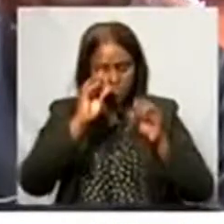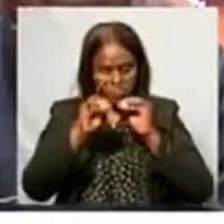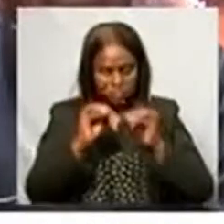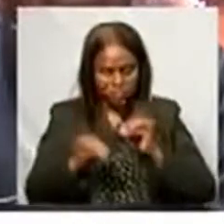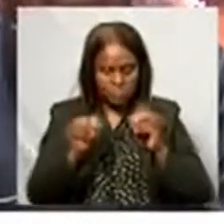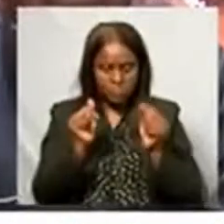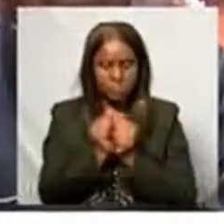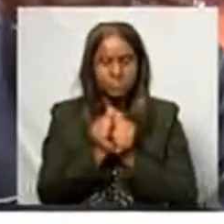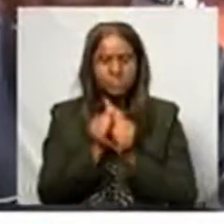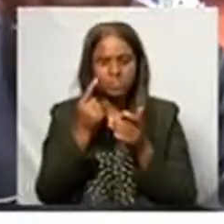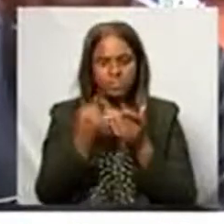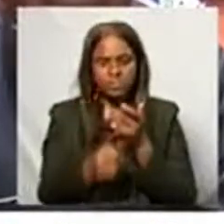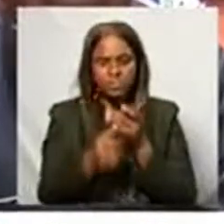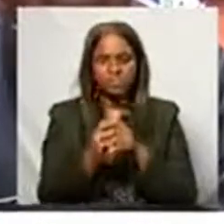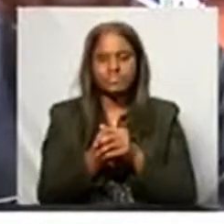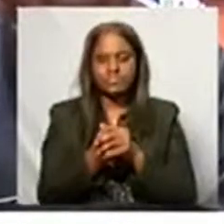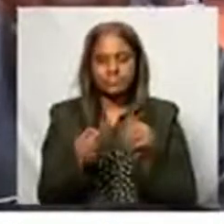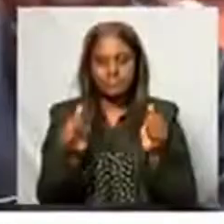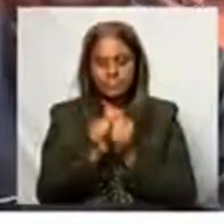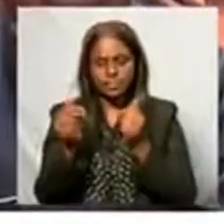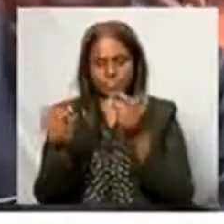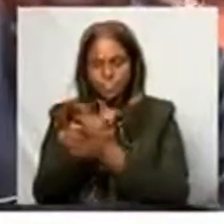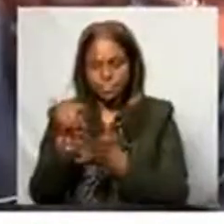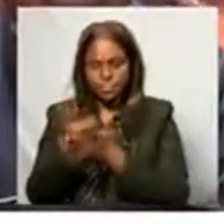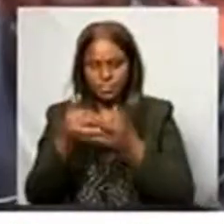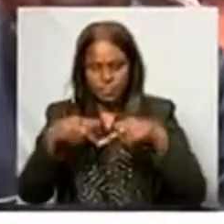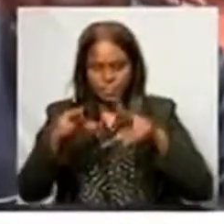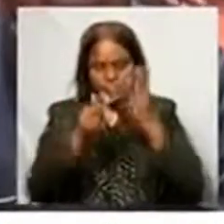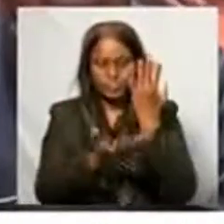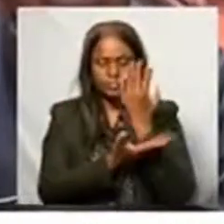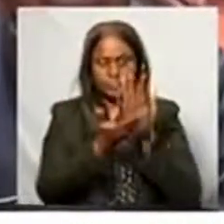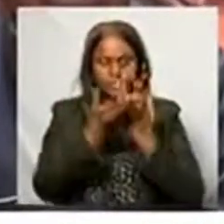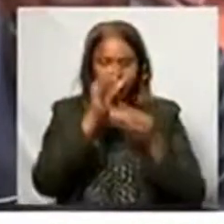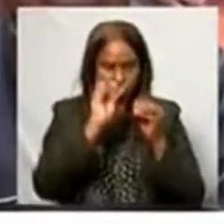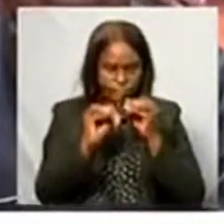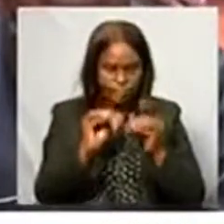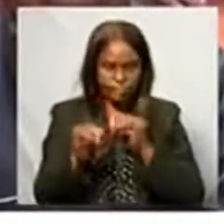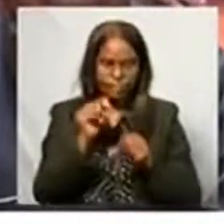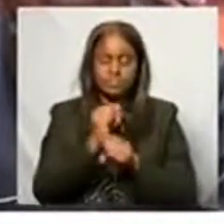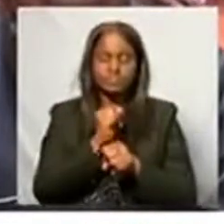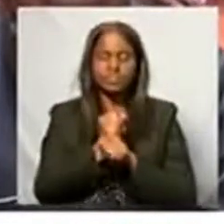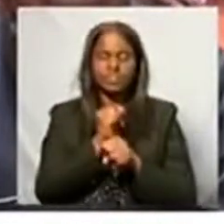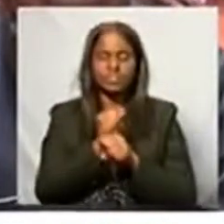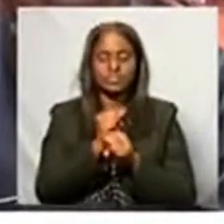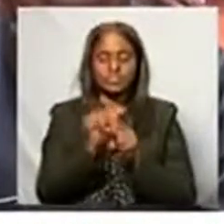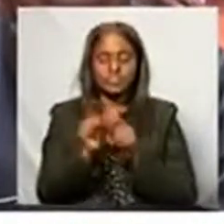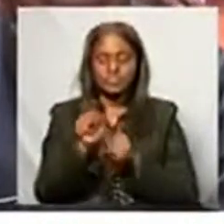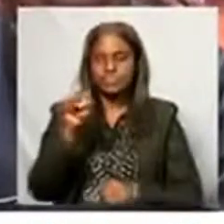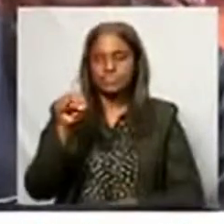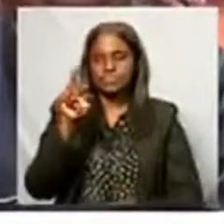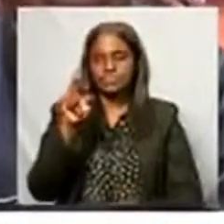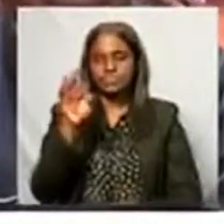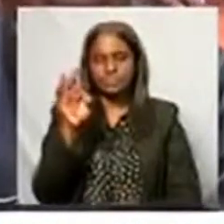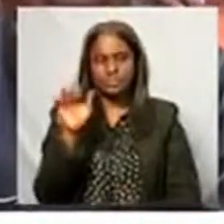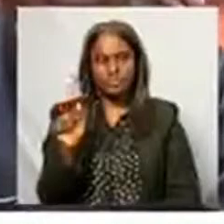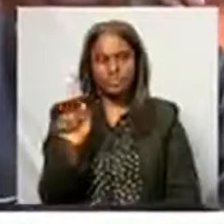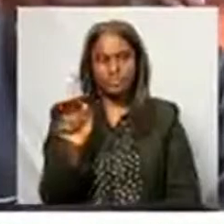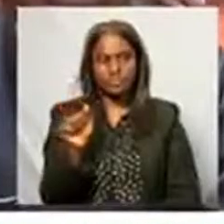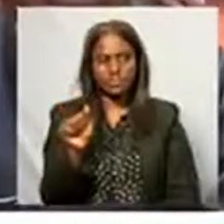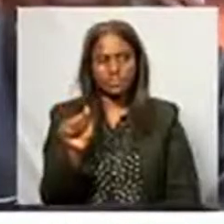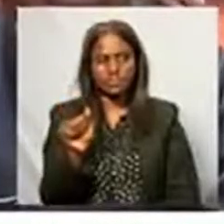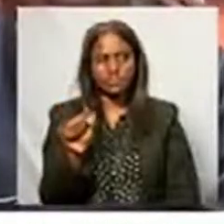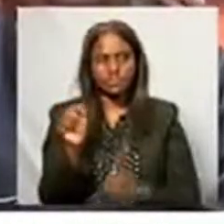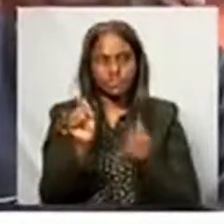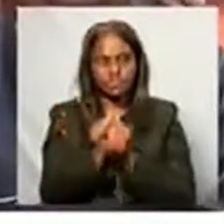and new road rehabilitation works. NRFA,